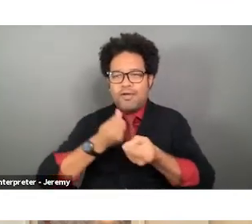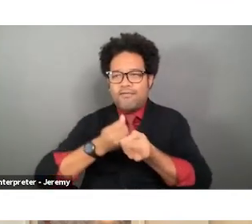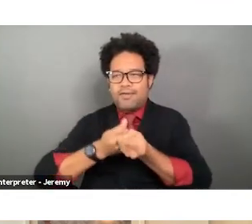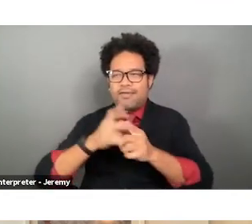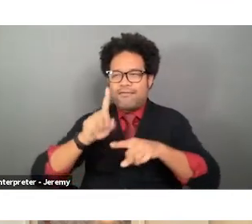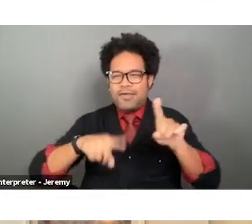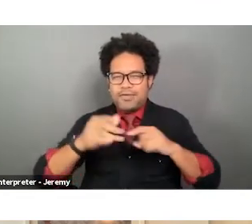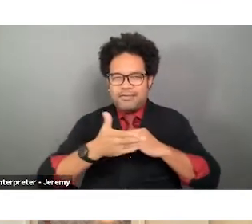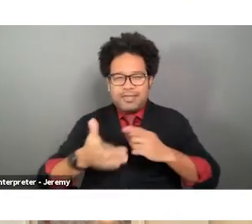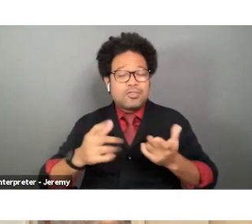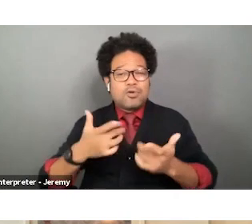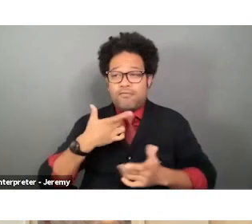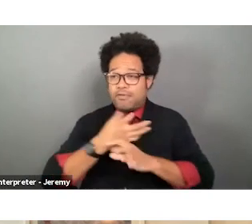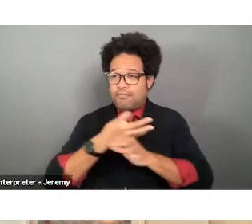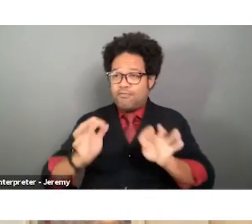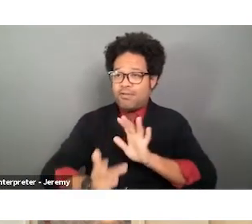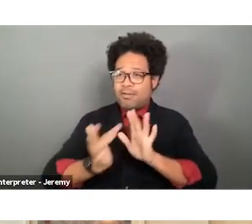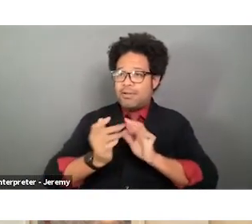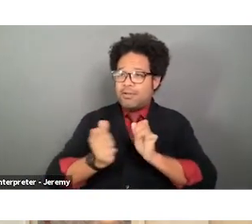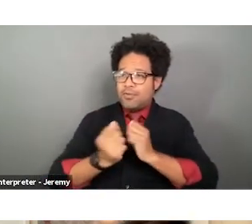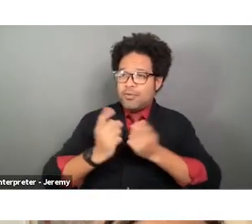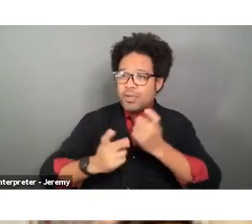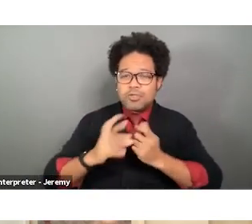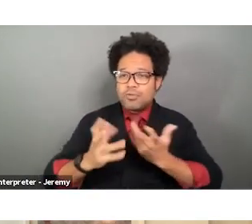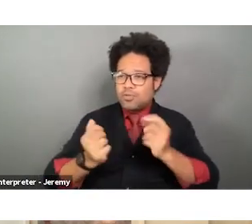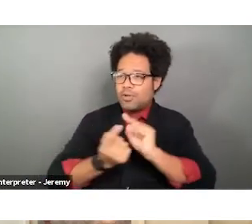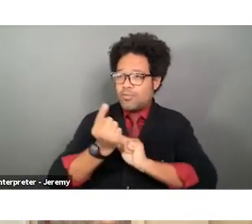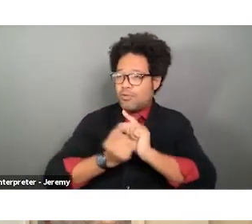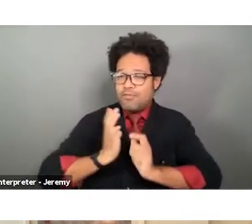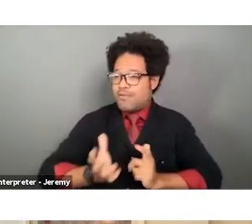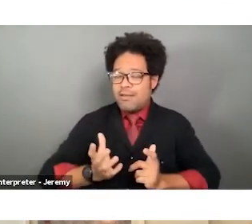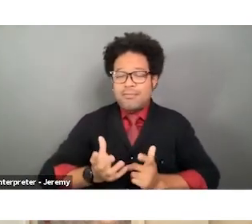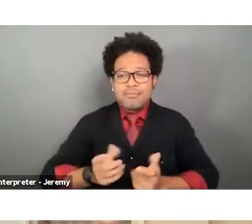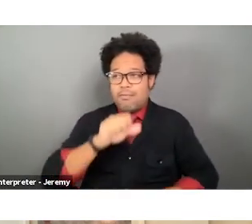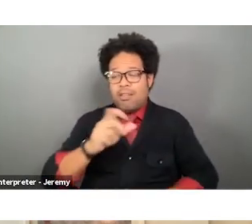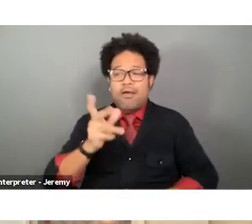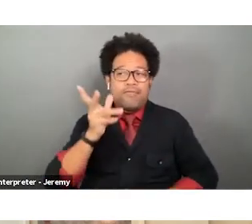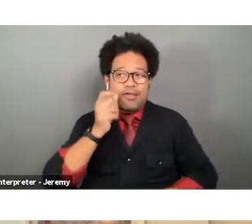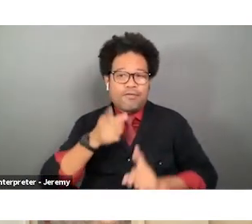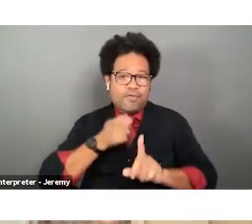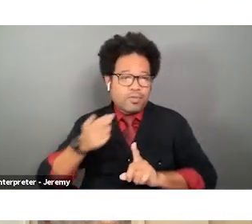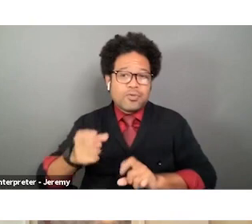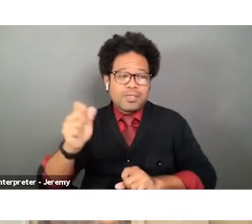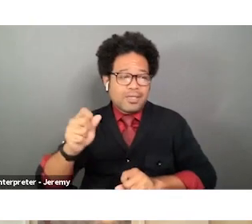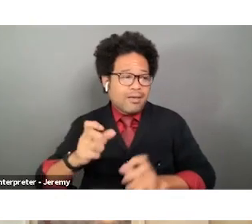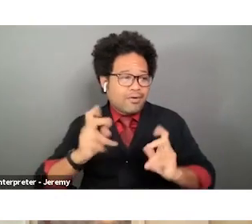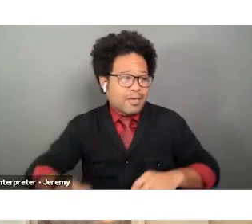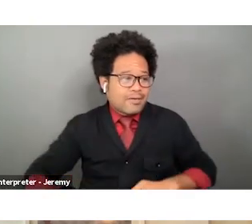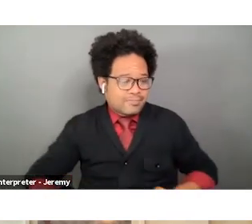So feel free to reach out if you have any questions, if you just want to have a one-on-one. I'd love to hear from you. And yeah, that's it.